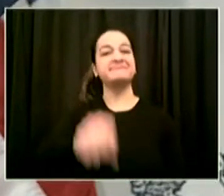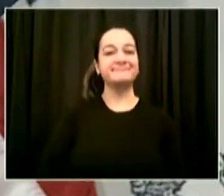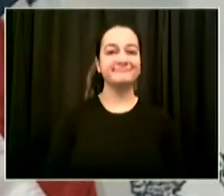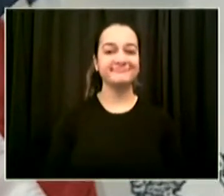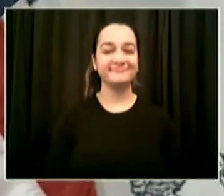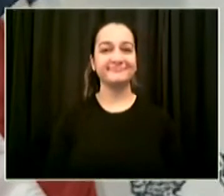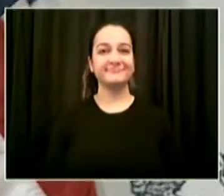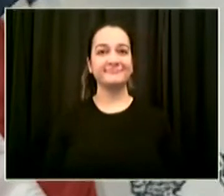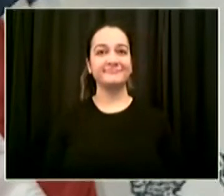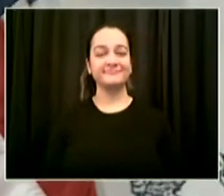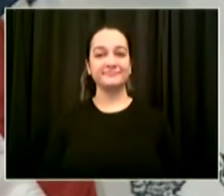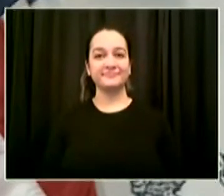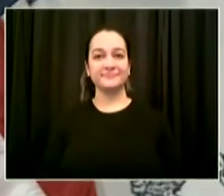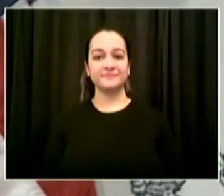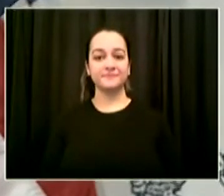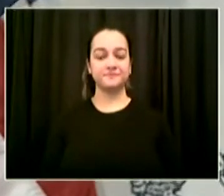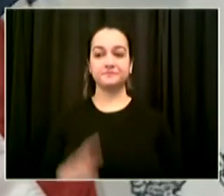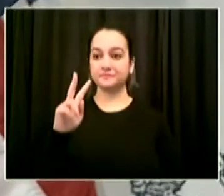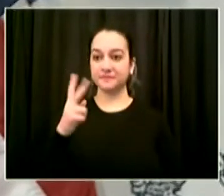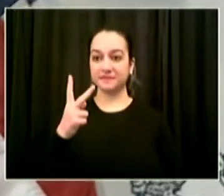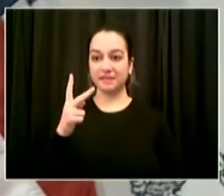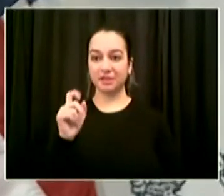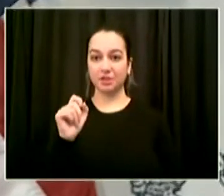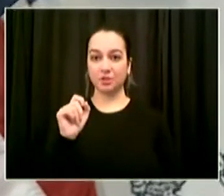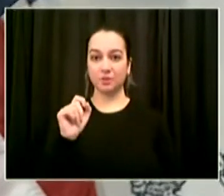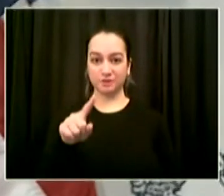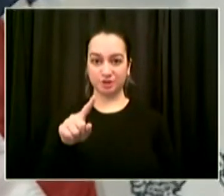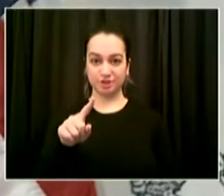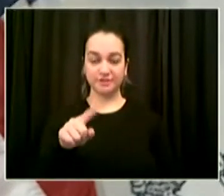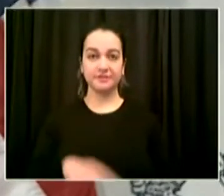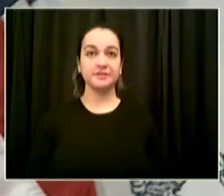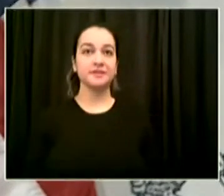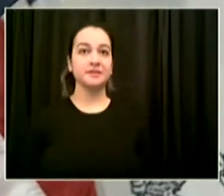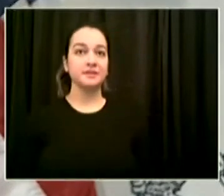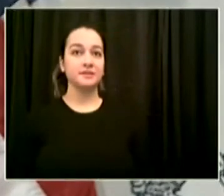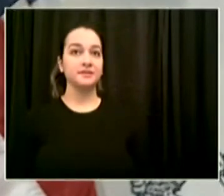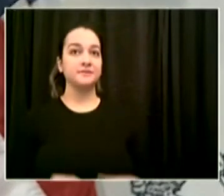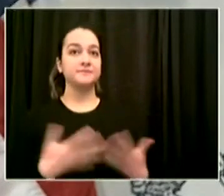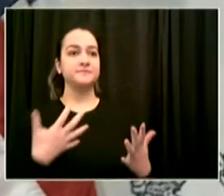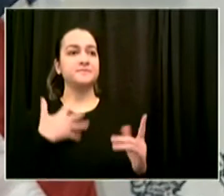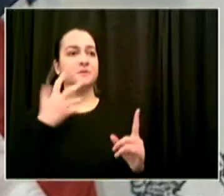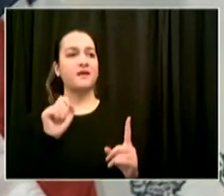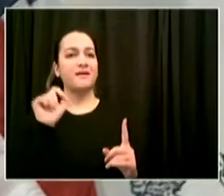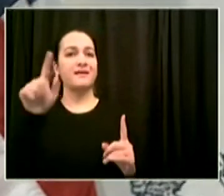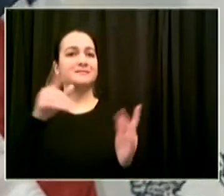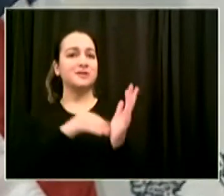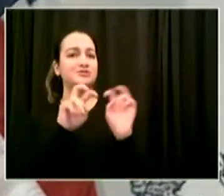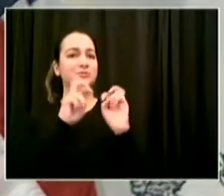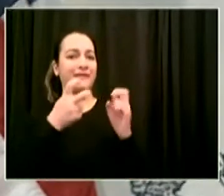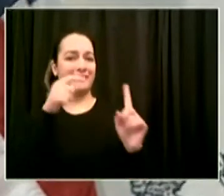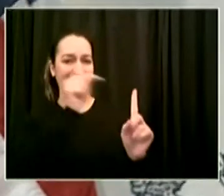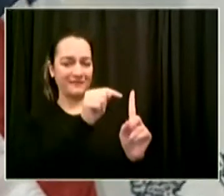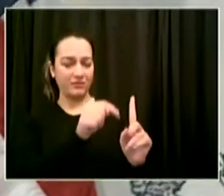Medical experts to weigh in on this to clarify. Separate and apart from the extra doses you've now identified with the state allotment